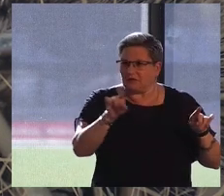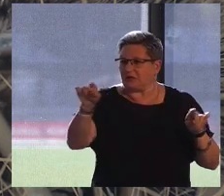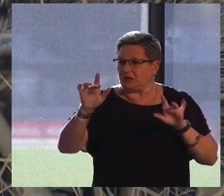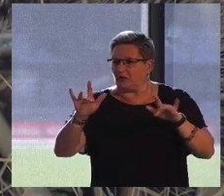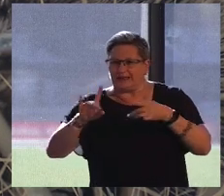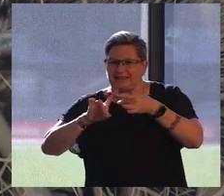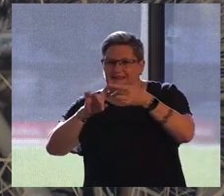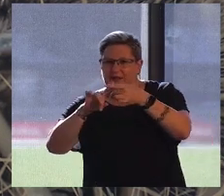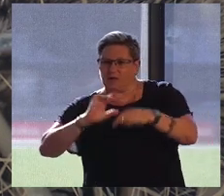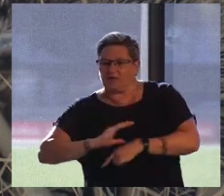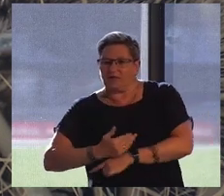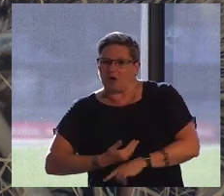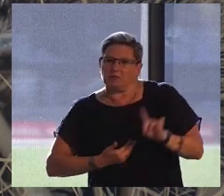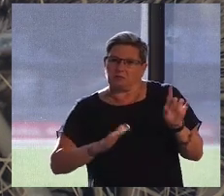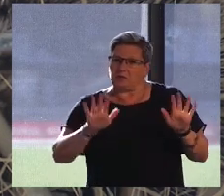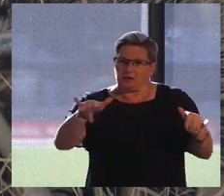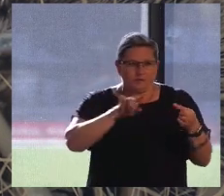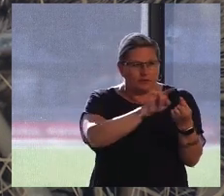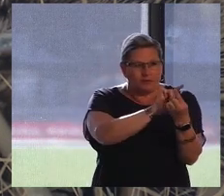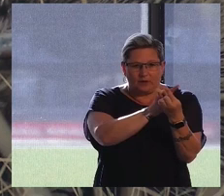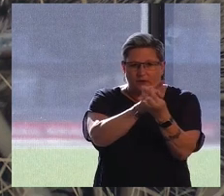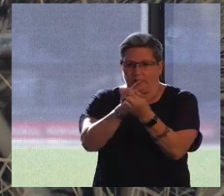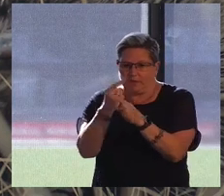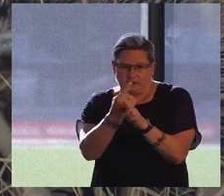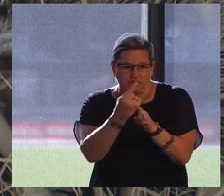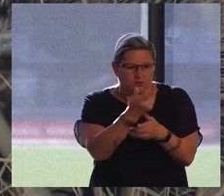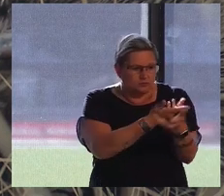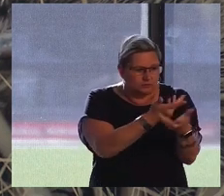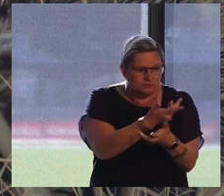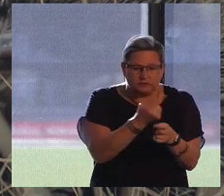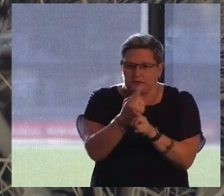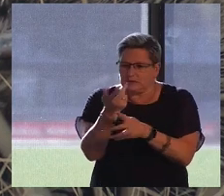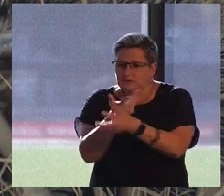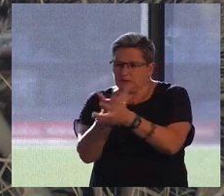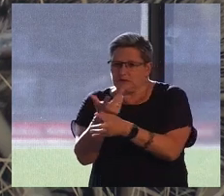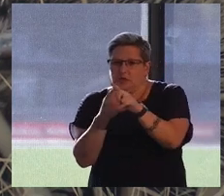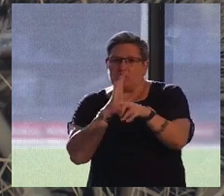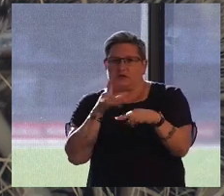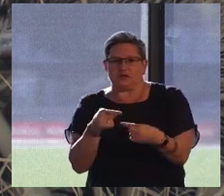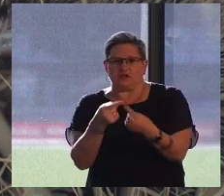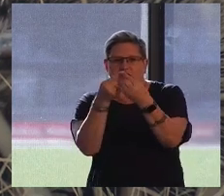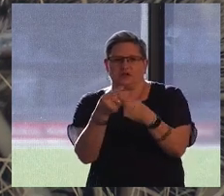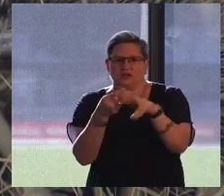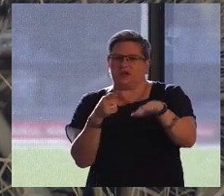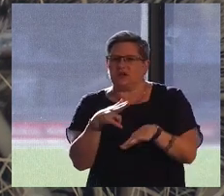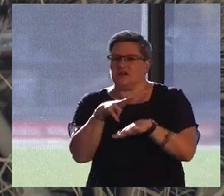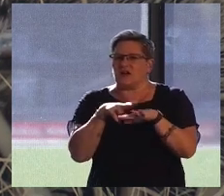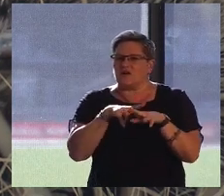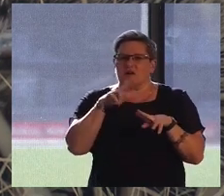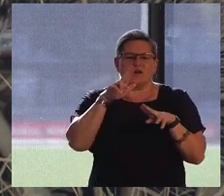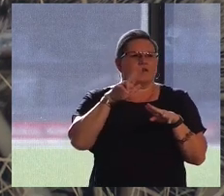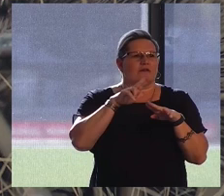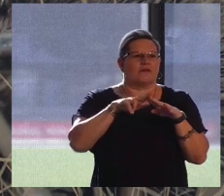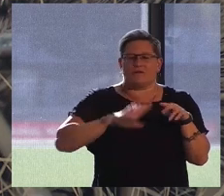all. And some of those conversations were really challenging, like that one with the National Farmers Federation, where, you